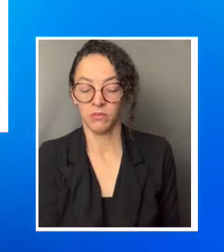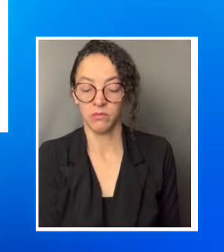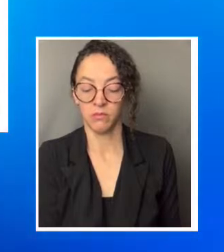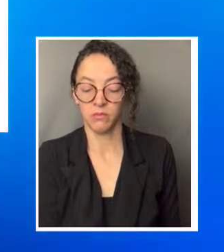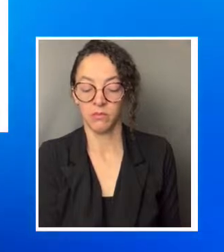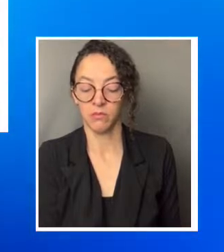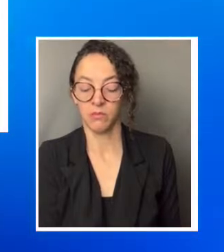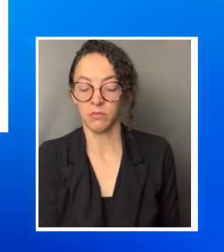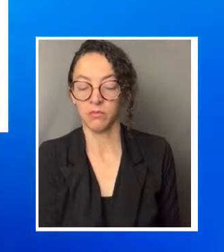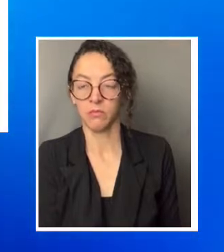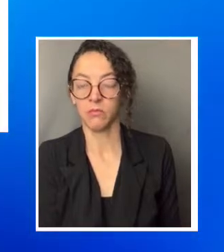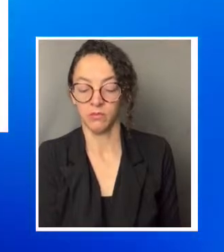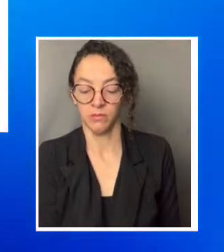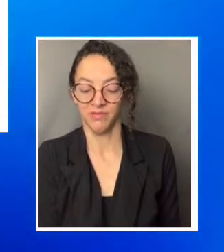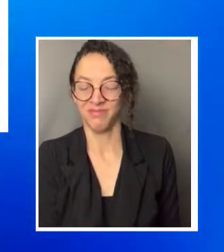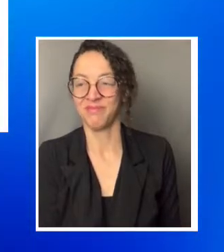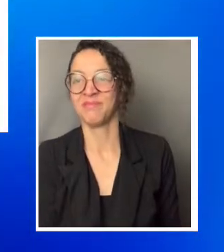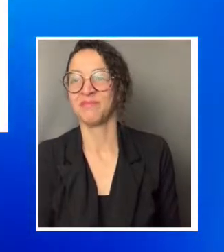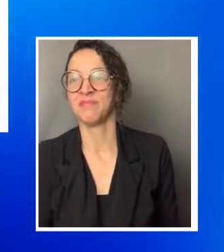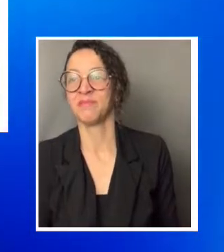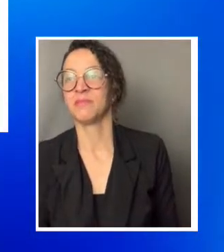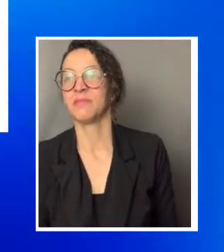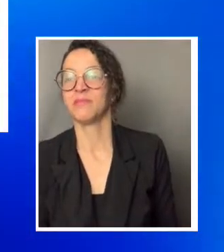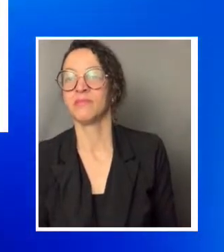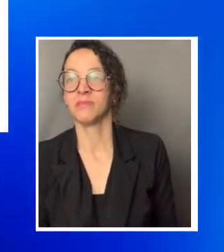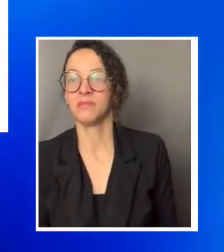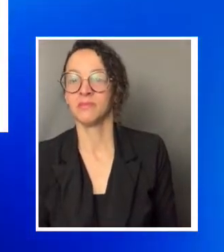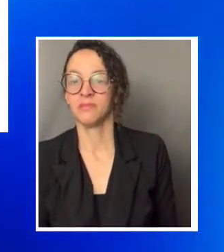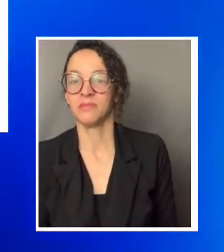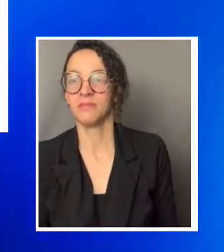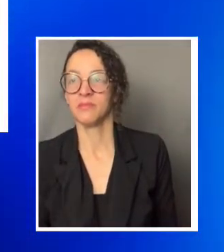Okay, sorry. Got it. Okay. Okay, I could start.